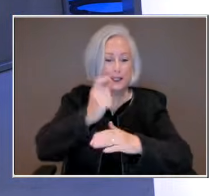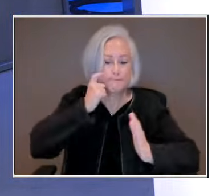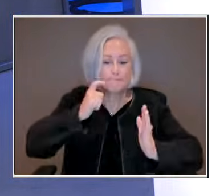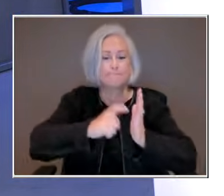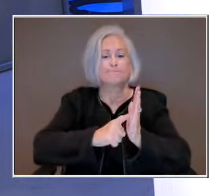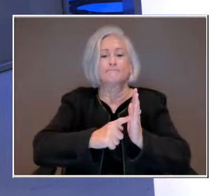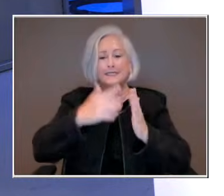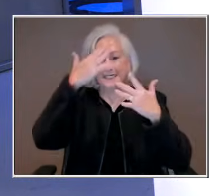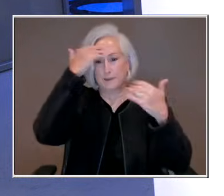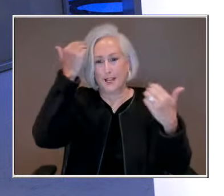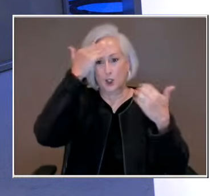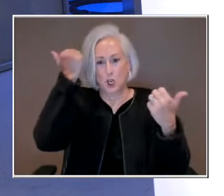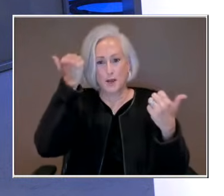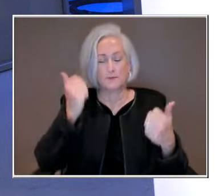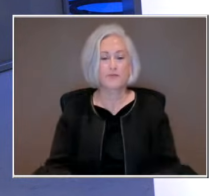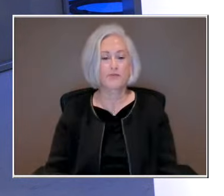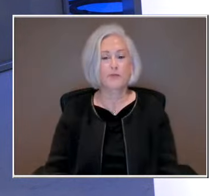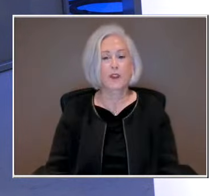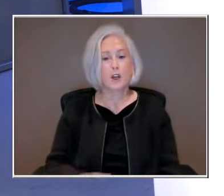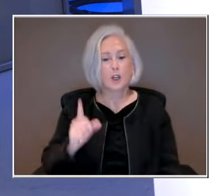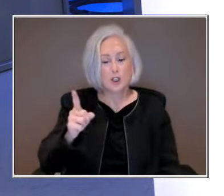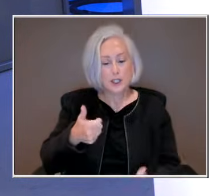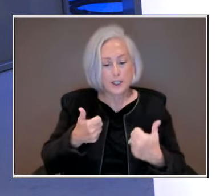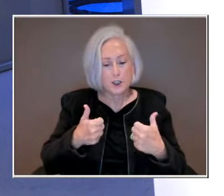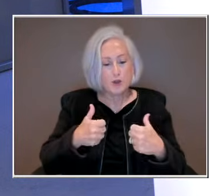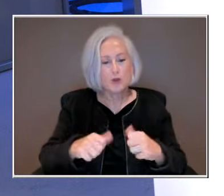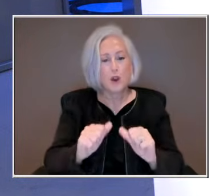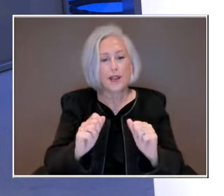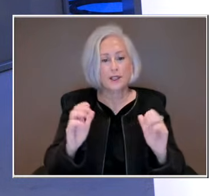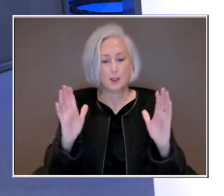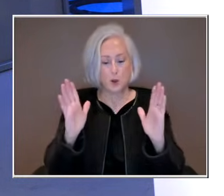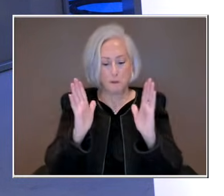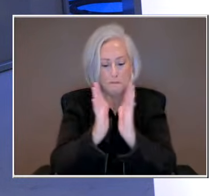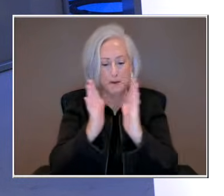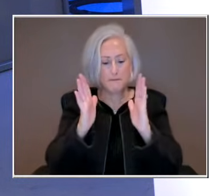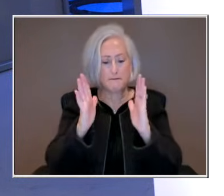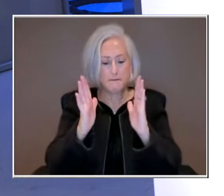audience understands, she's trying to hit the sensor to the beat of when she